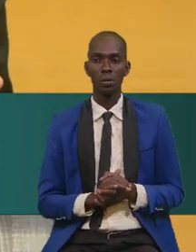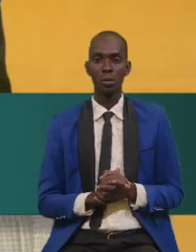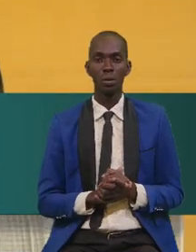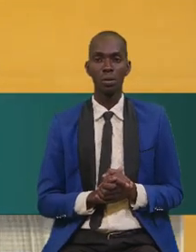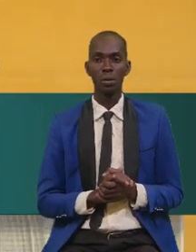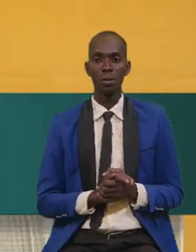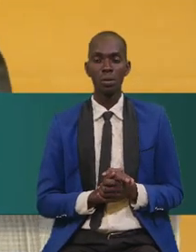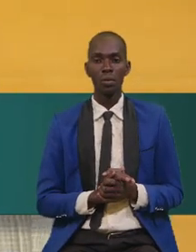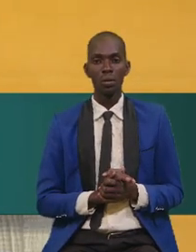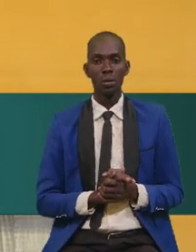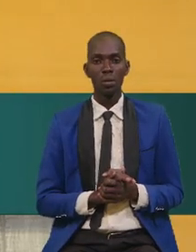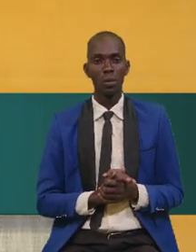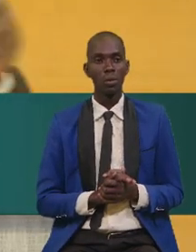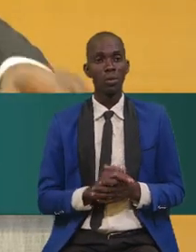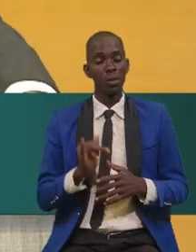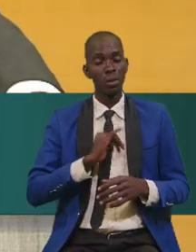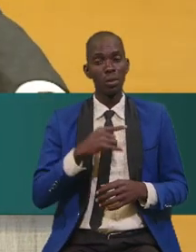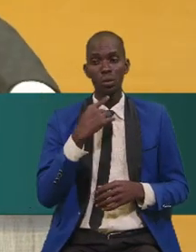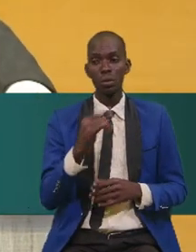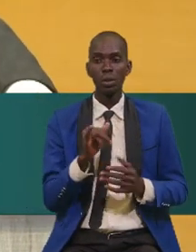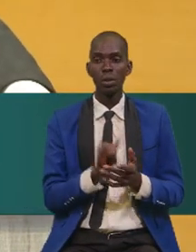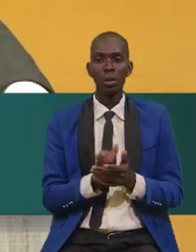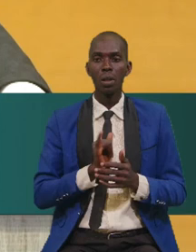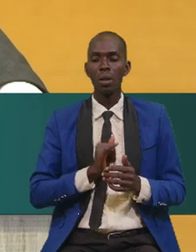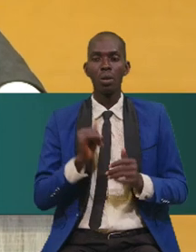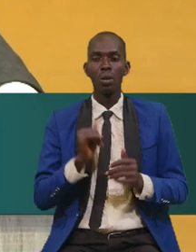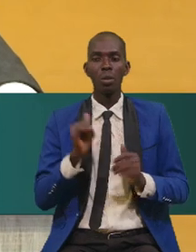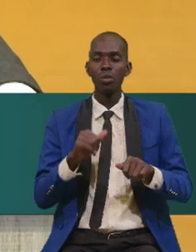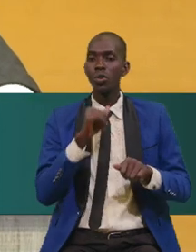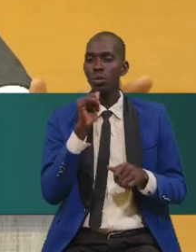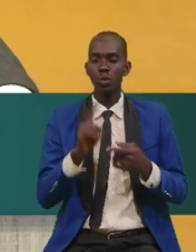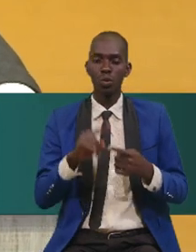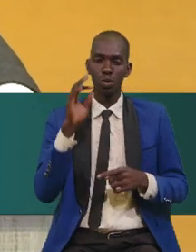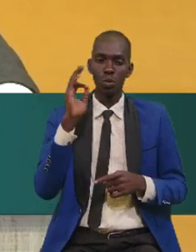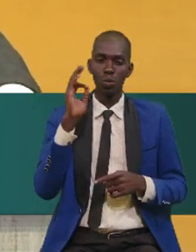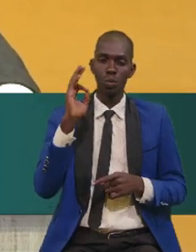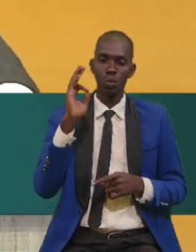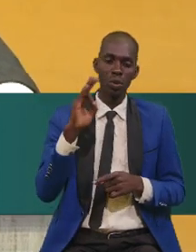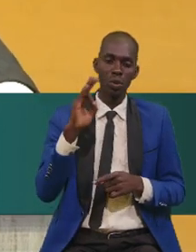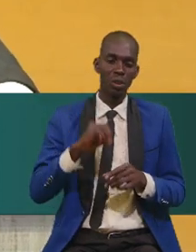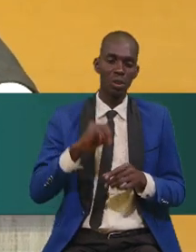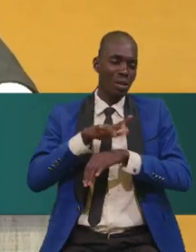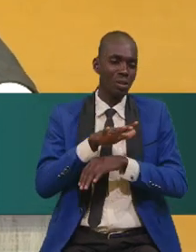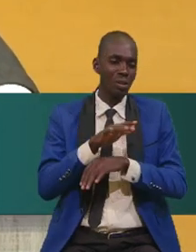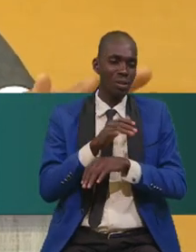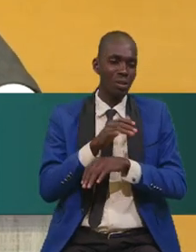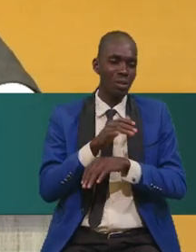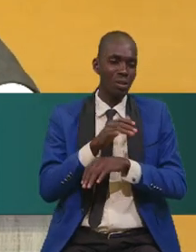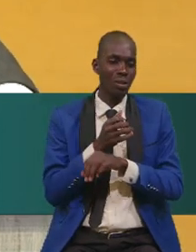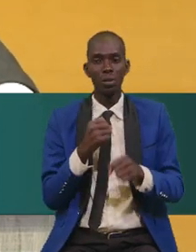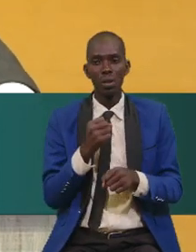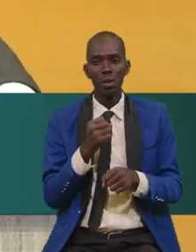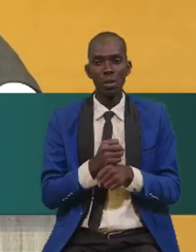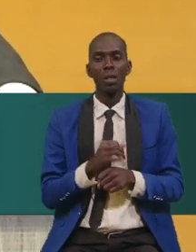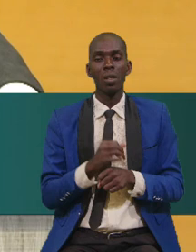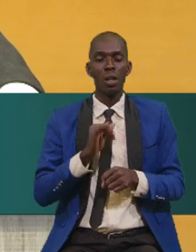couldn't evangelize, you know, in my earlier years. I was, you know, like closed up, the